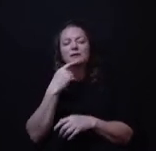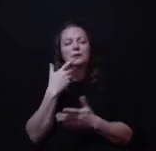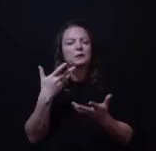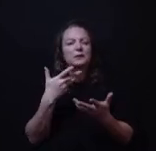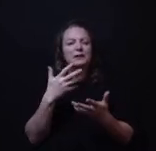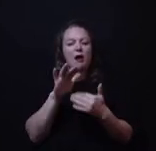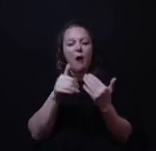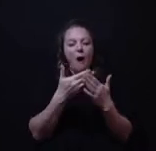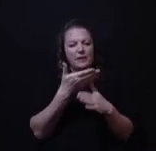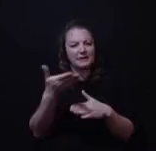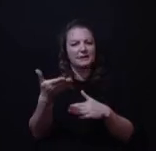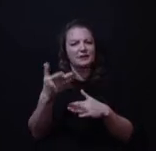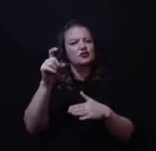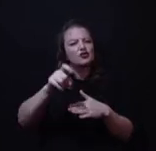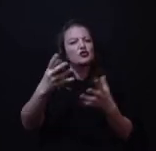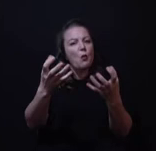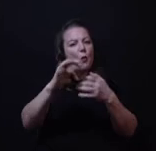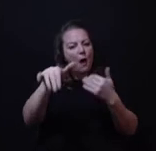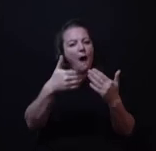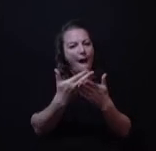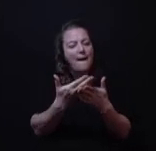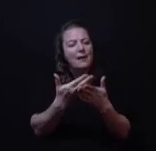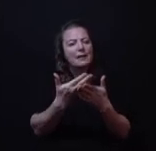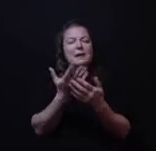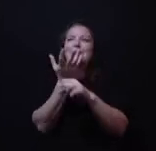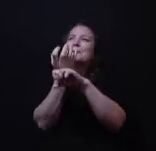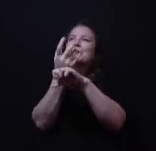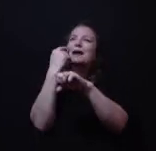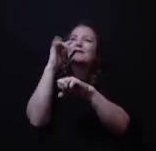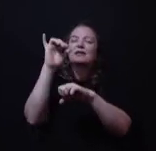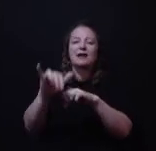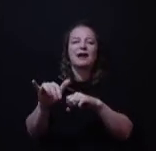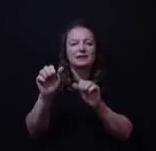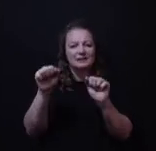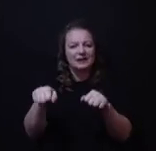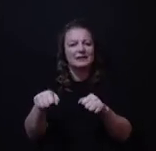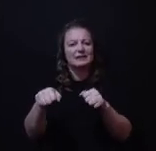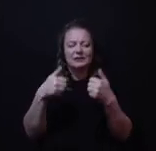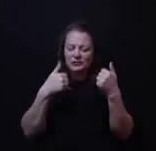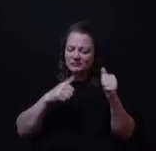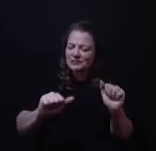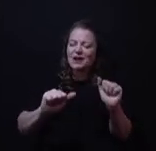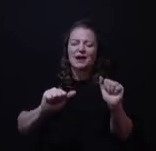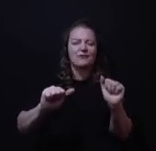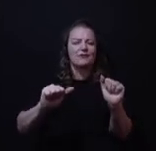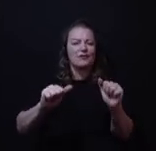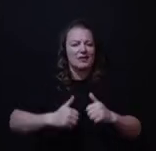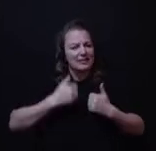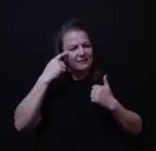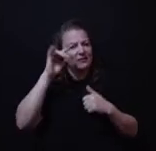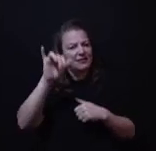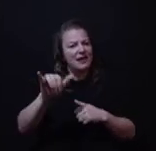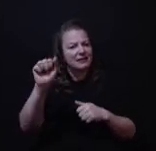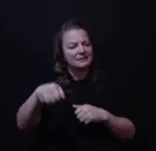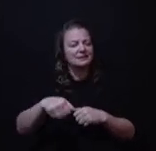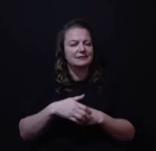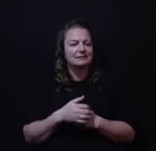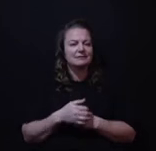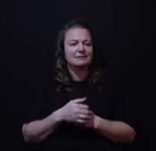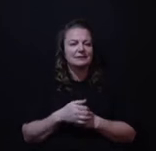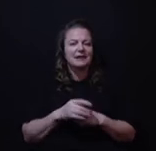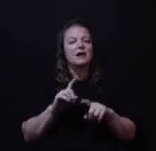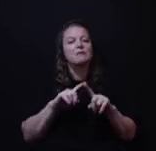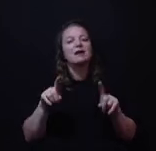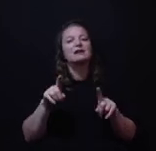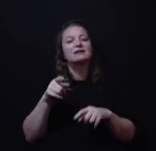stuff. You should want all of this. Beg for it. Drive for it. Live for it. But I'm